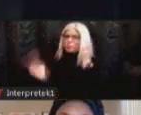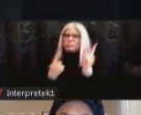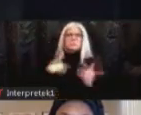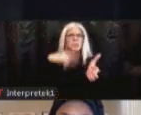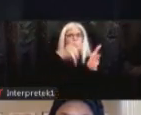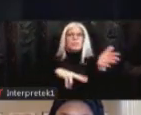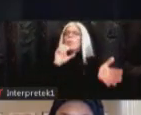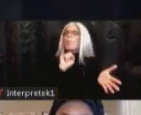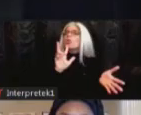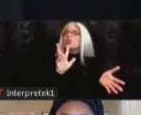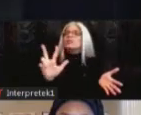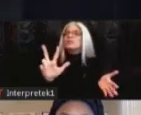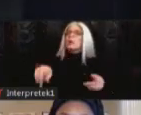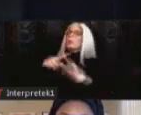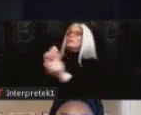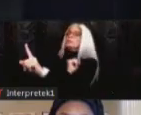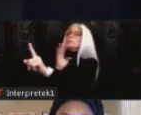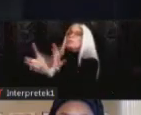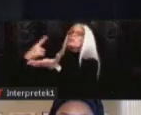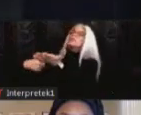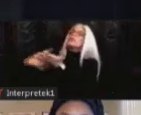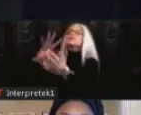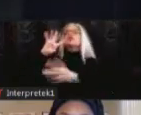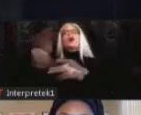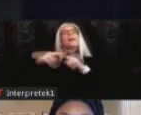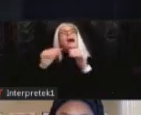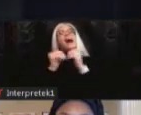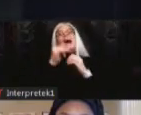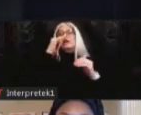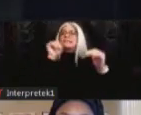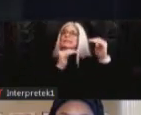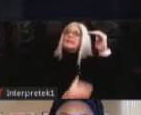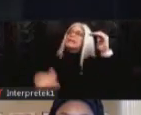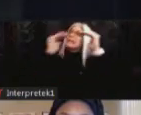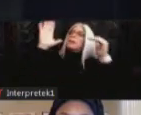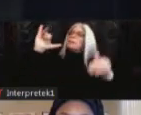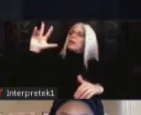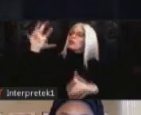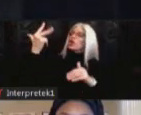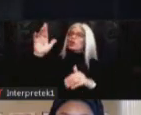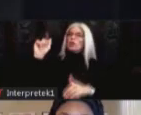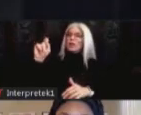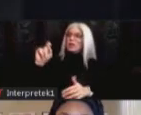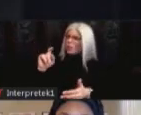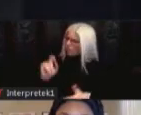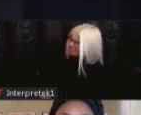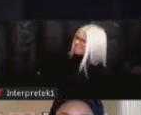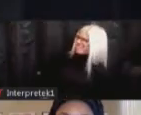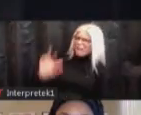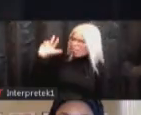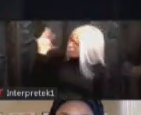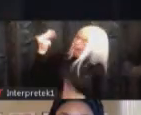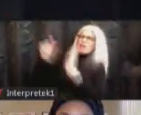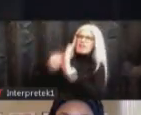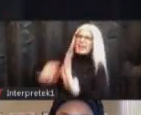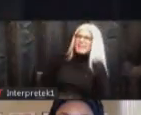talked about getting on grade level by 3rd grade, I said, what pitiful, humble ambition. Yeah,